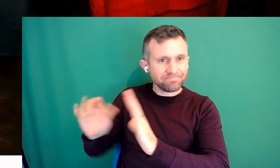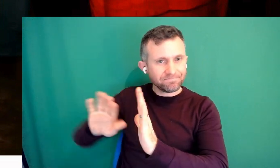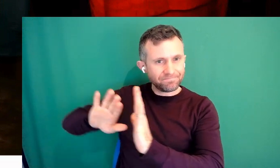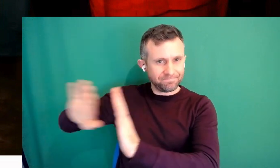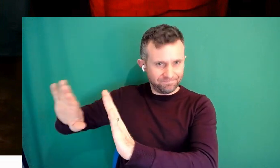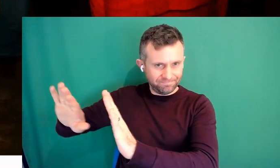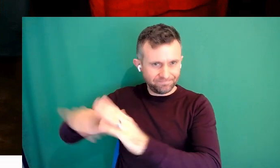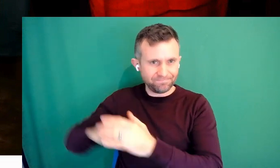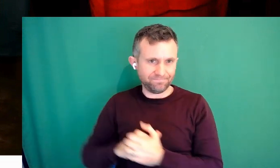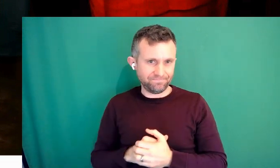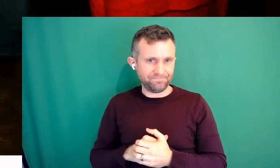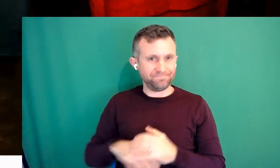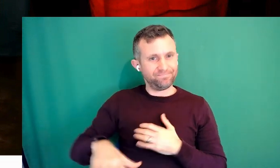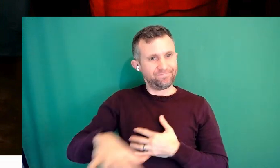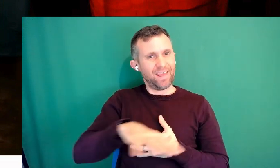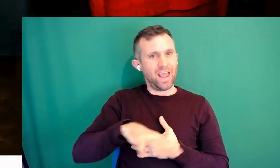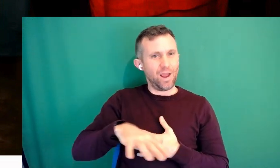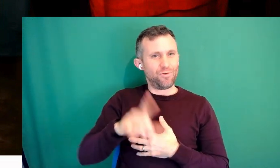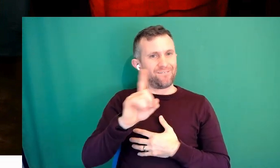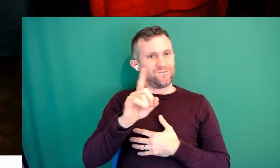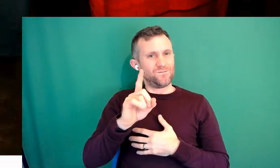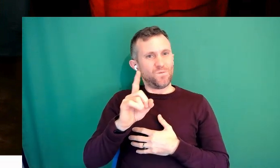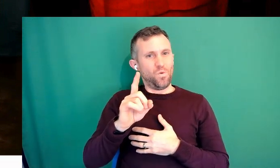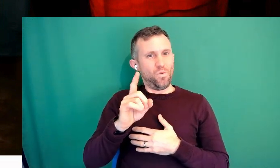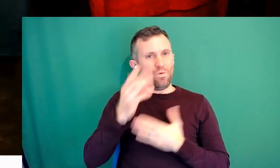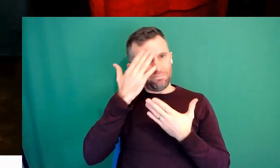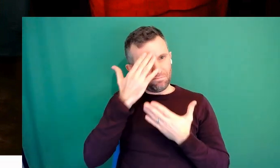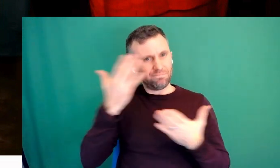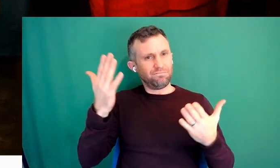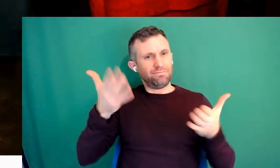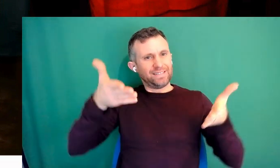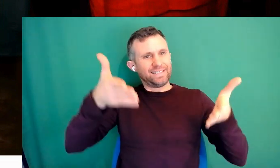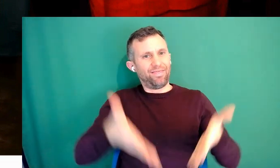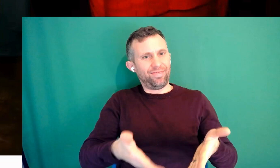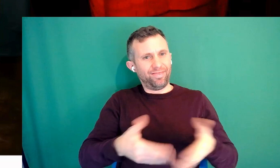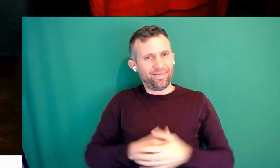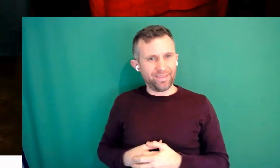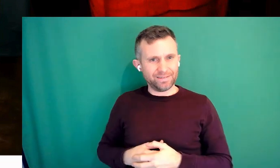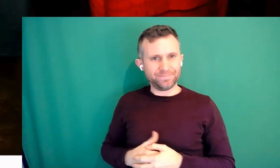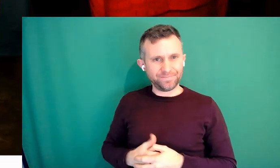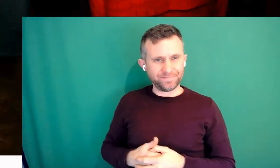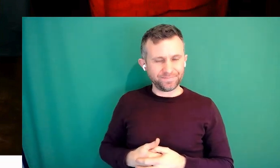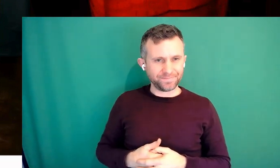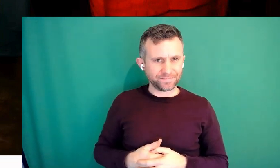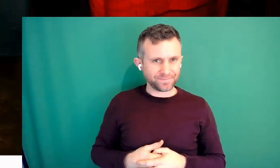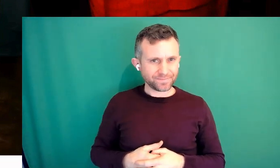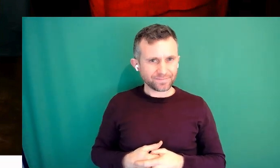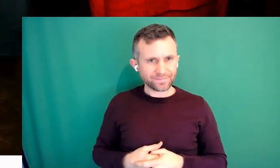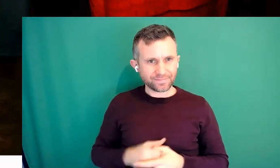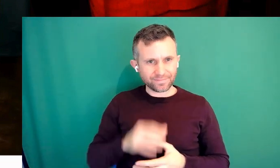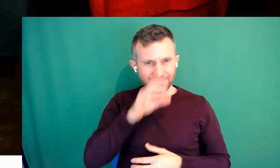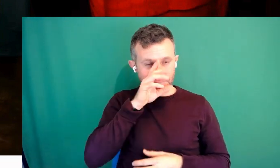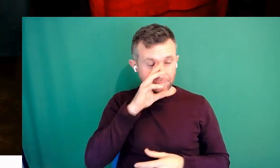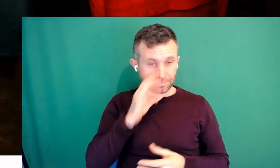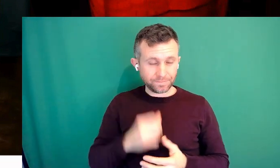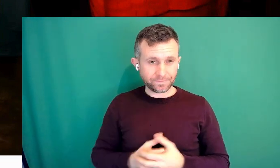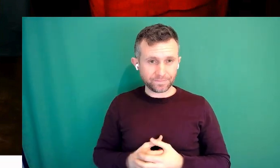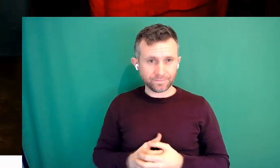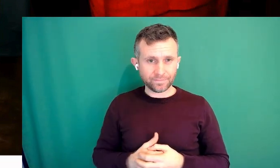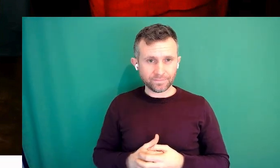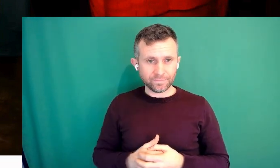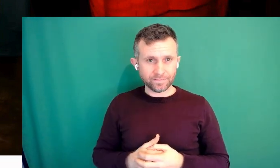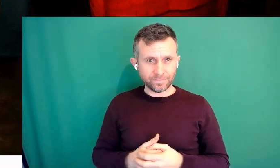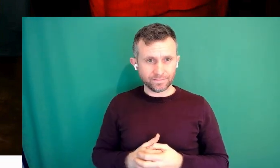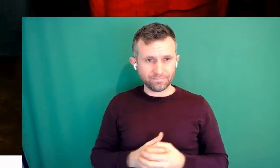3 nights of parties where he could show off He could, of course, show off his architecture and